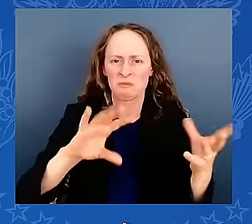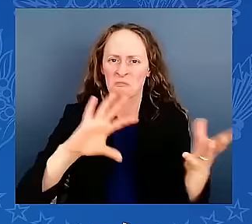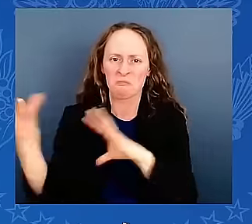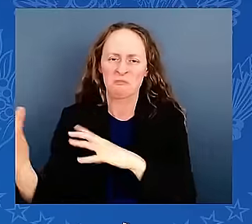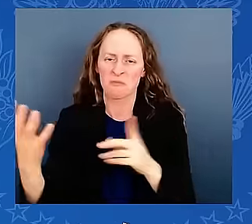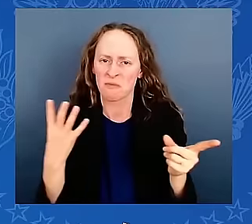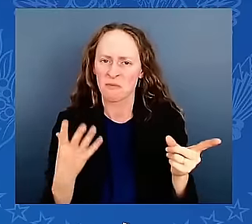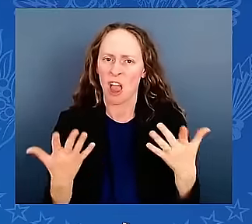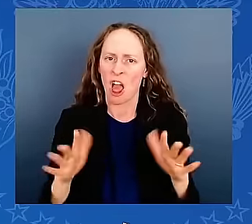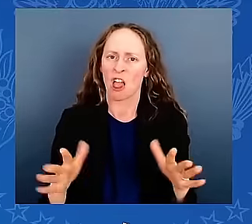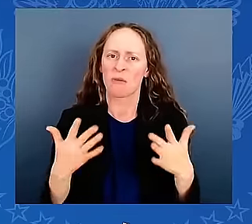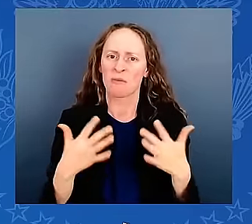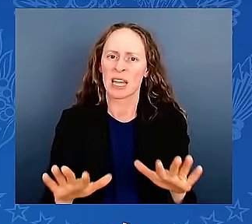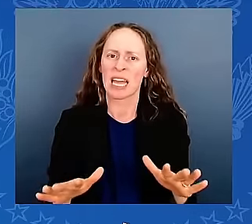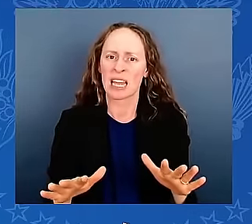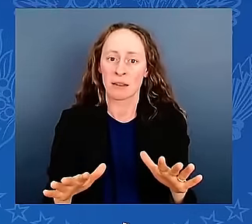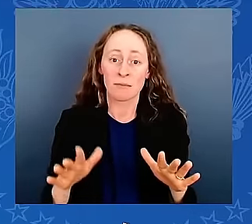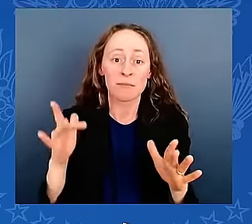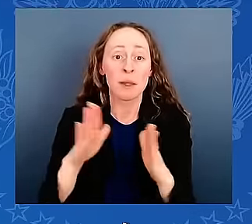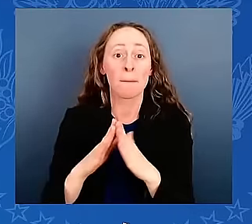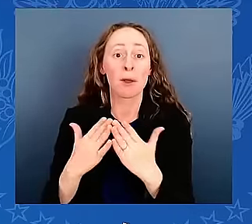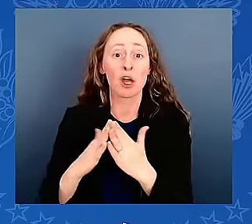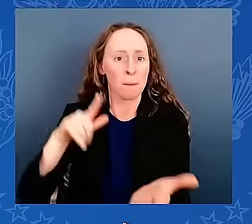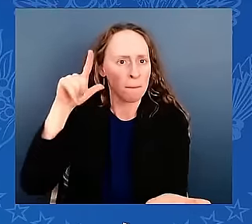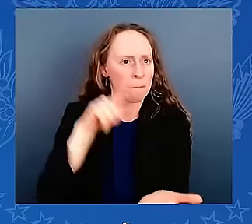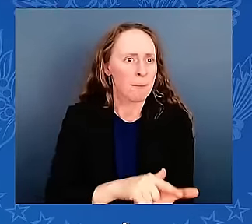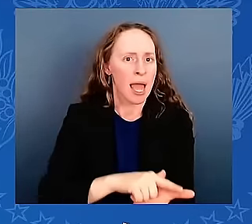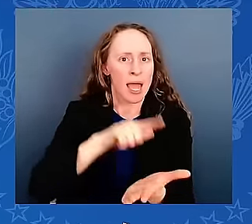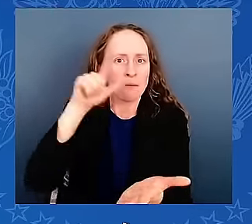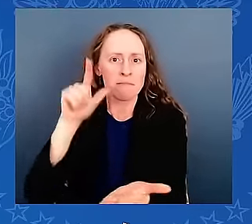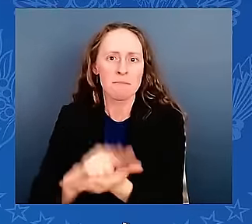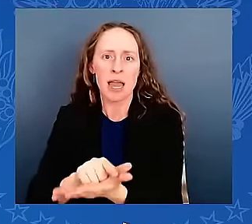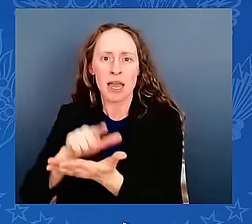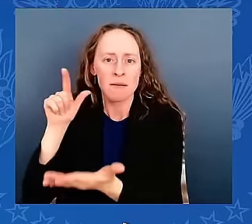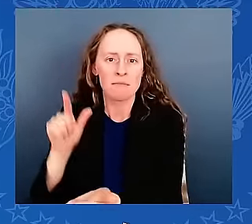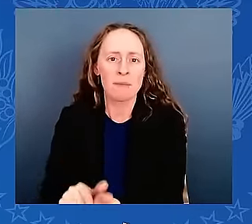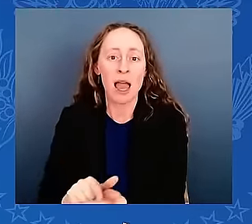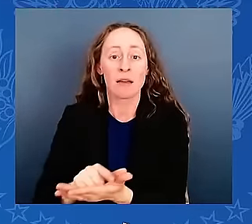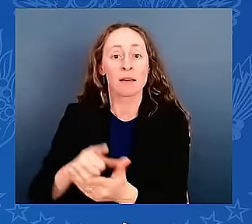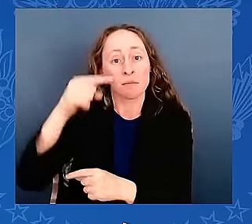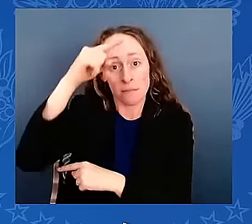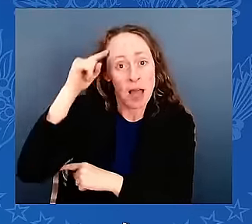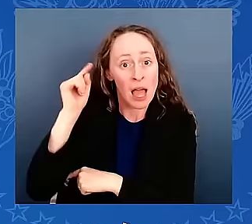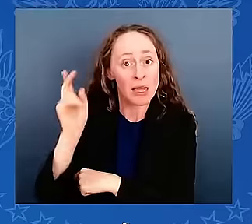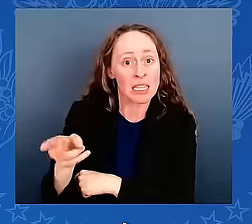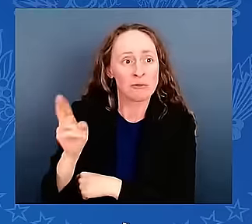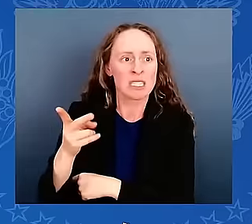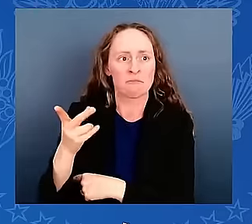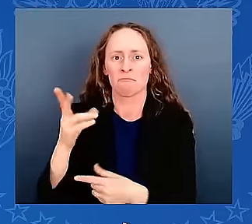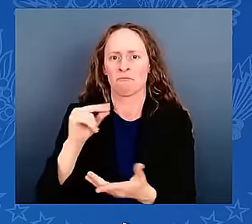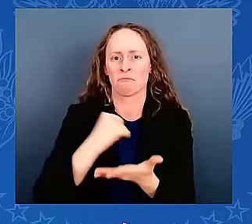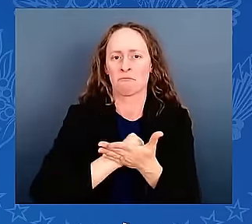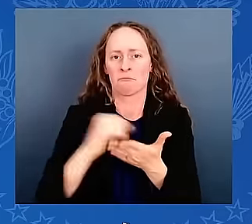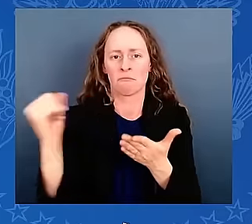books. They're trying to erase Black history. Black history is American history.